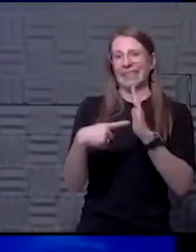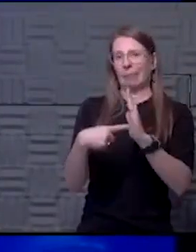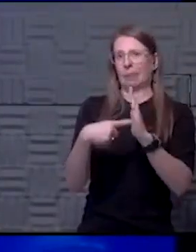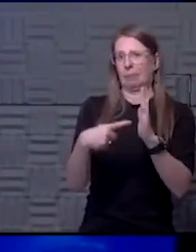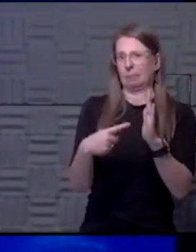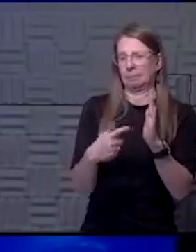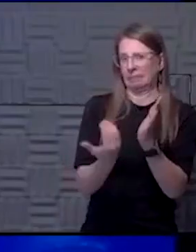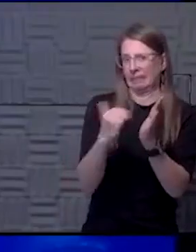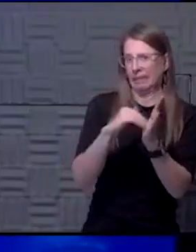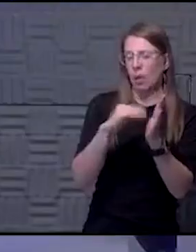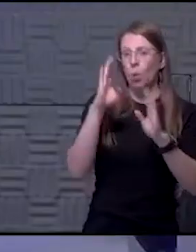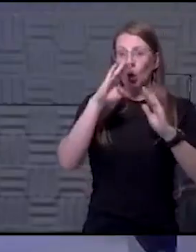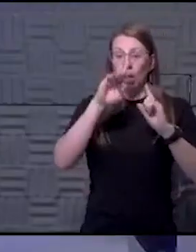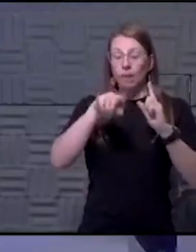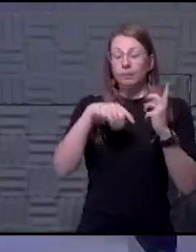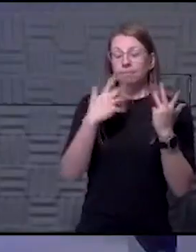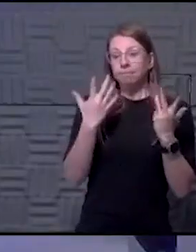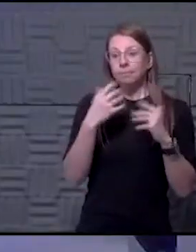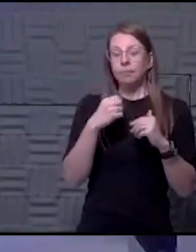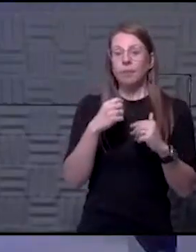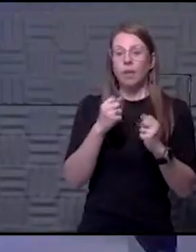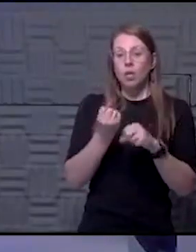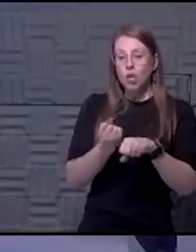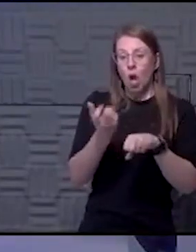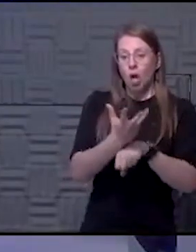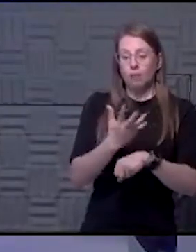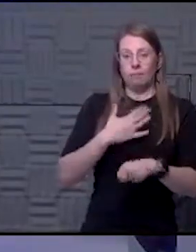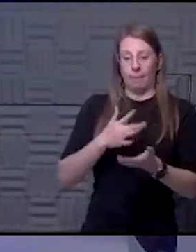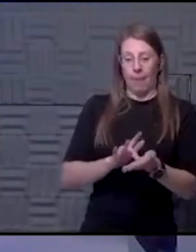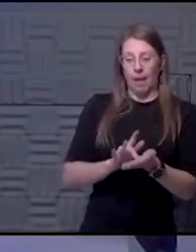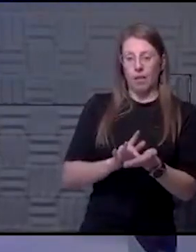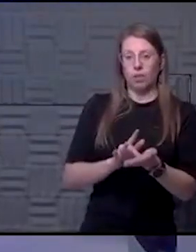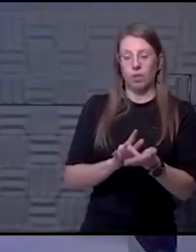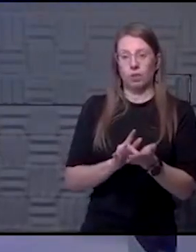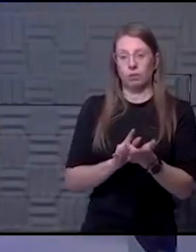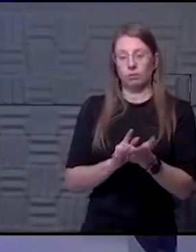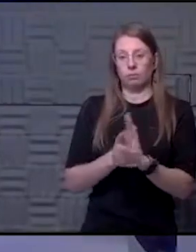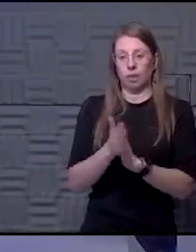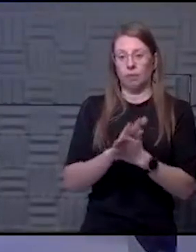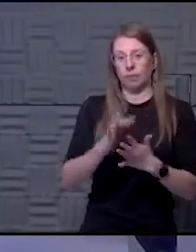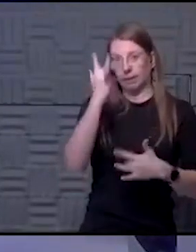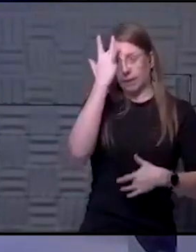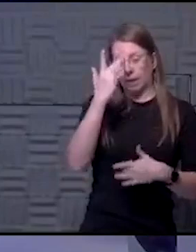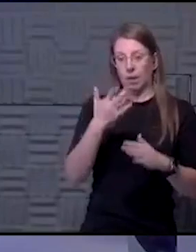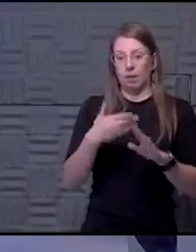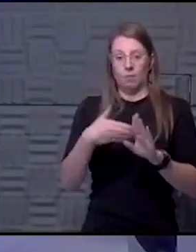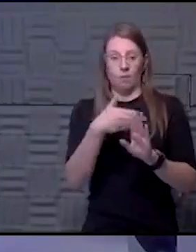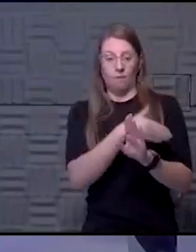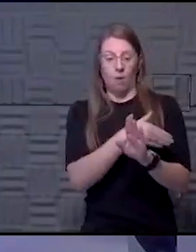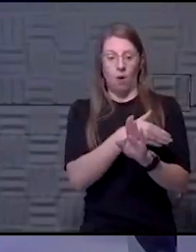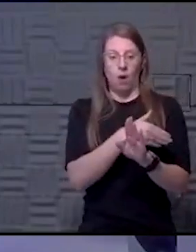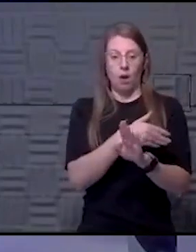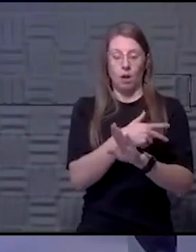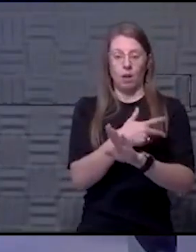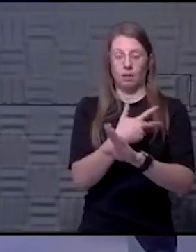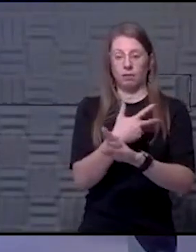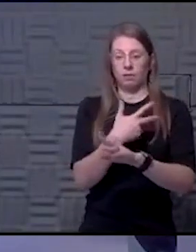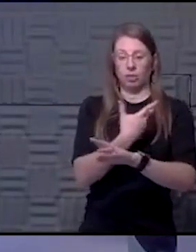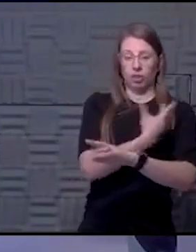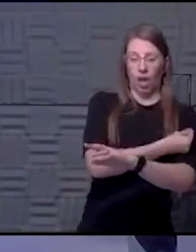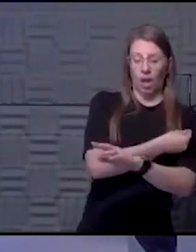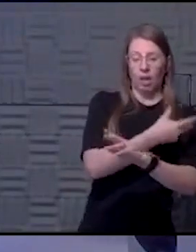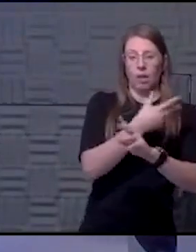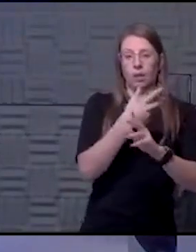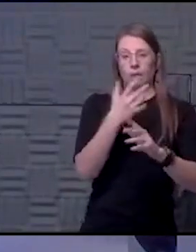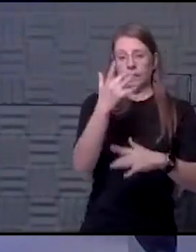They're worried that, does it cause my medication to make me sick? Because I never got sick taking my medication until I took the shot. Is it going to